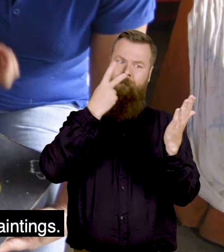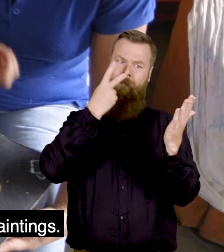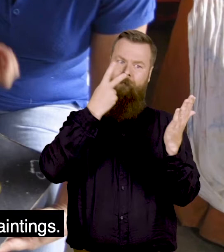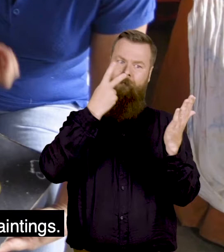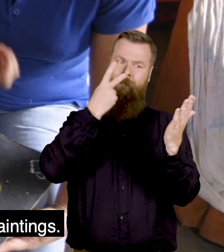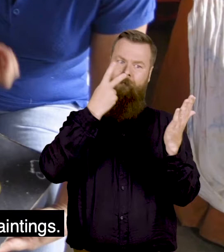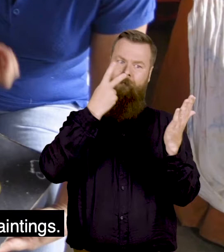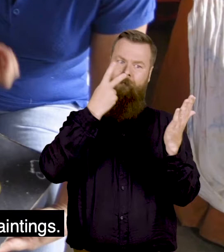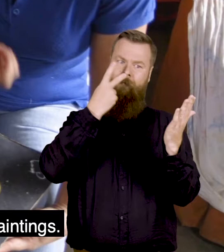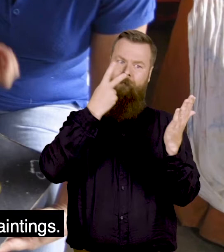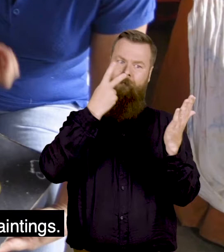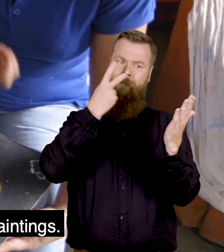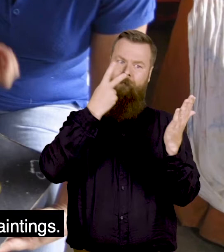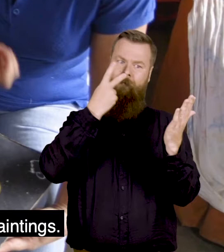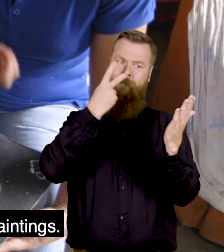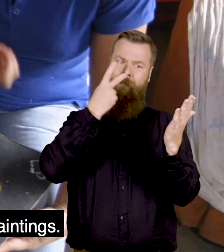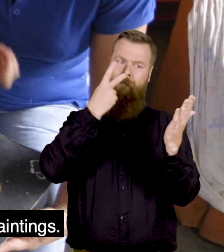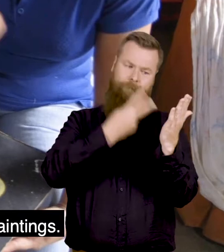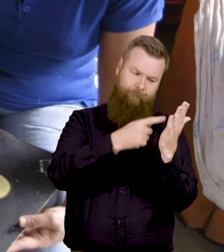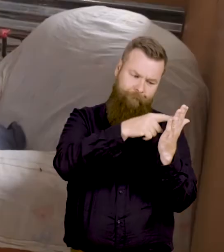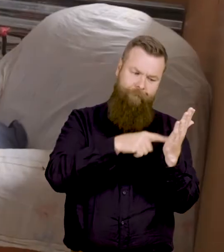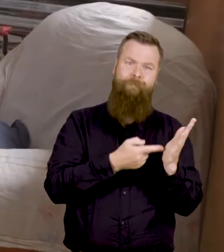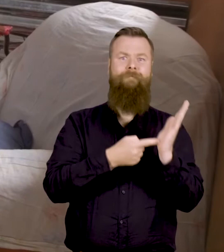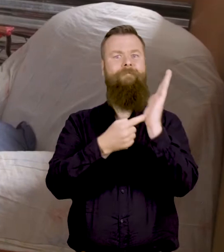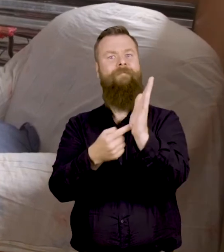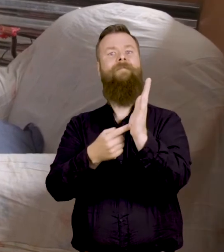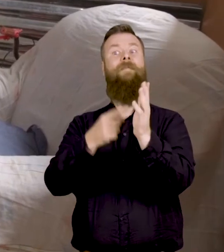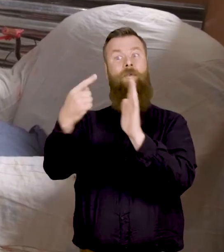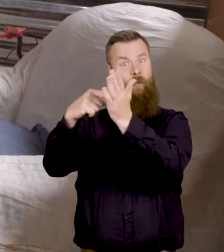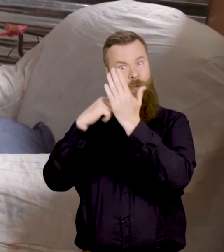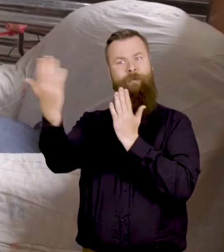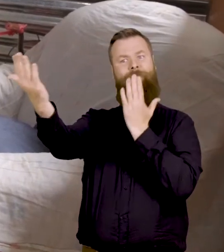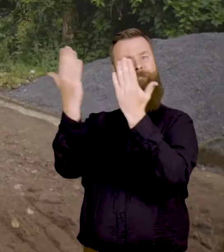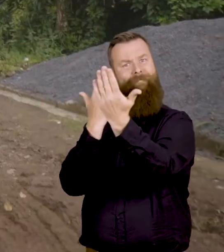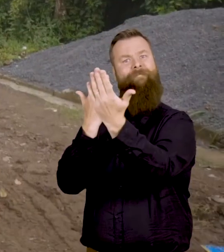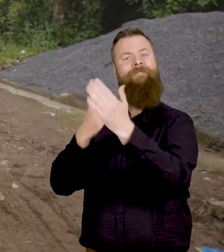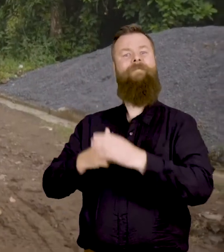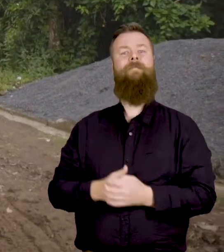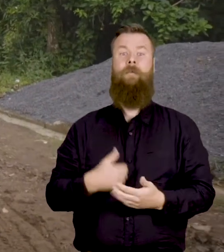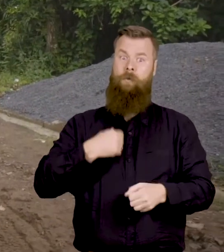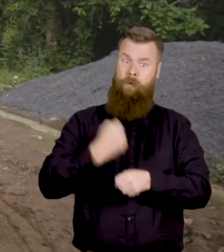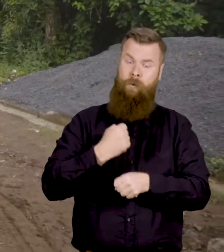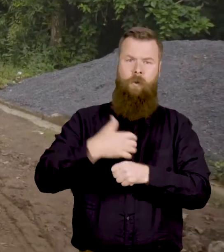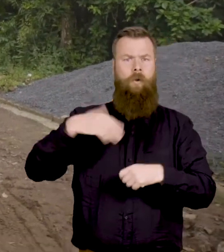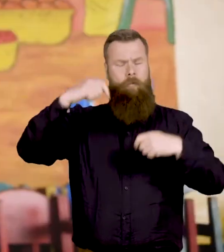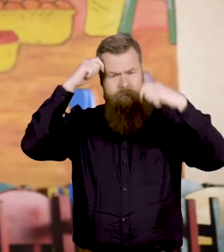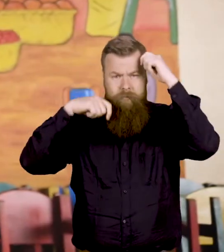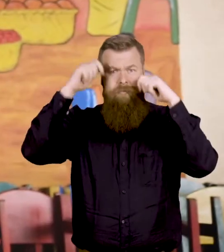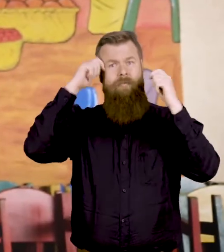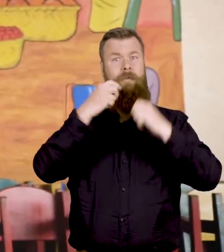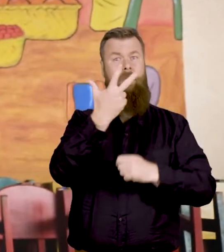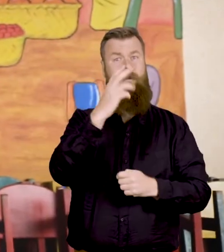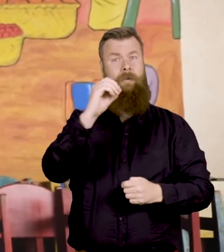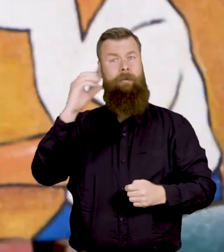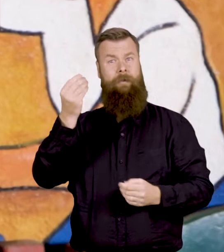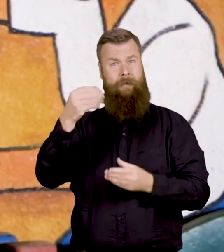polo shirt and a matching floral headband. I show them, they show me. I work hard. I get paid